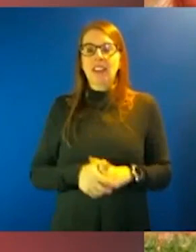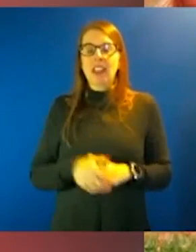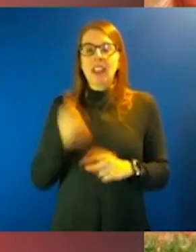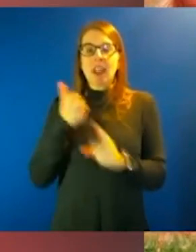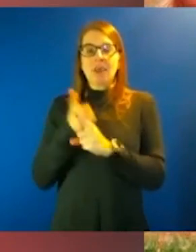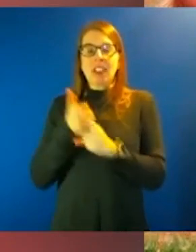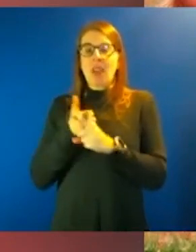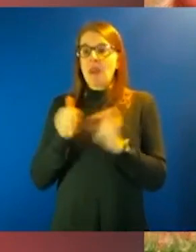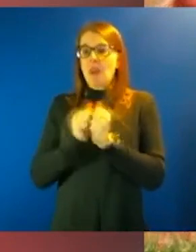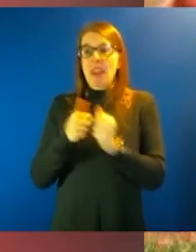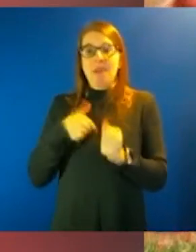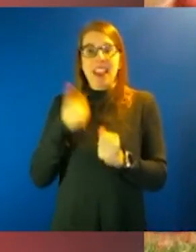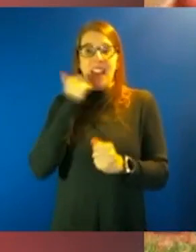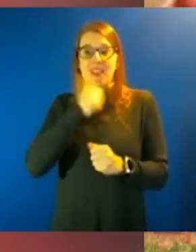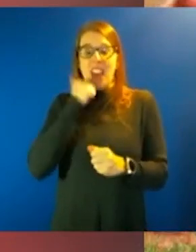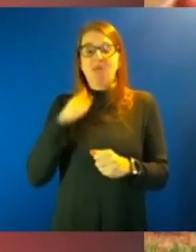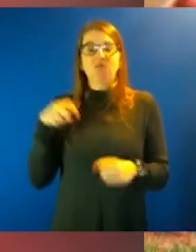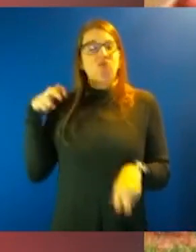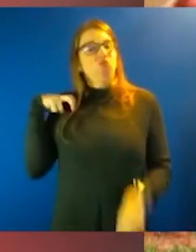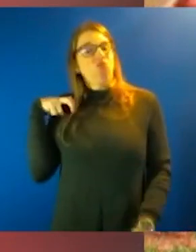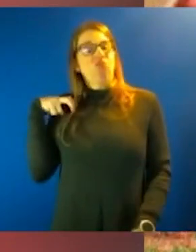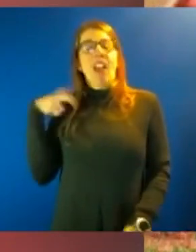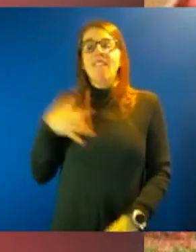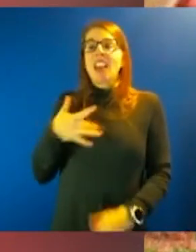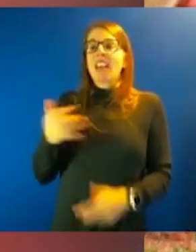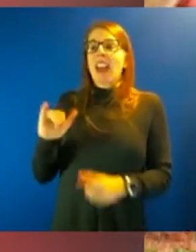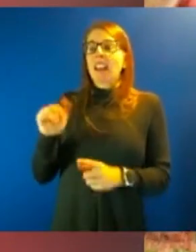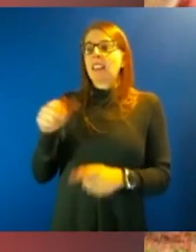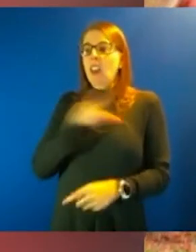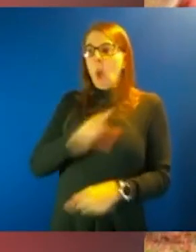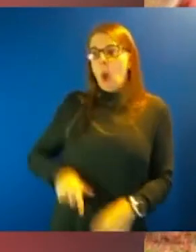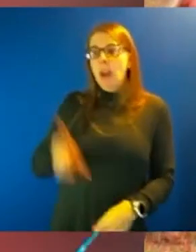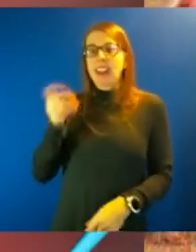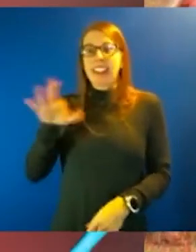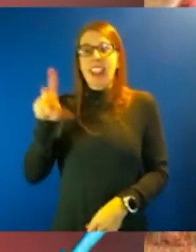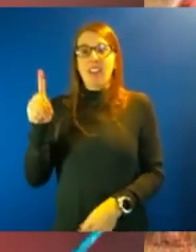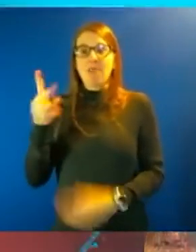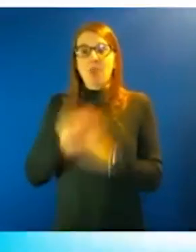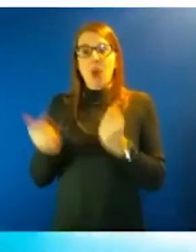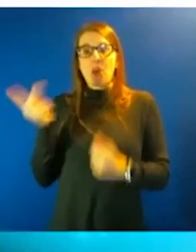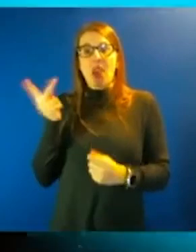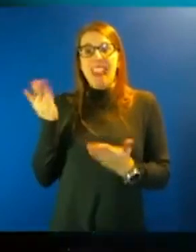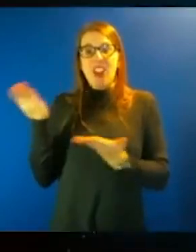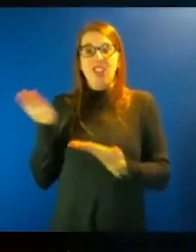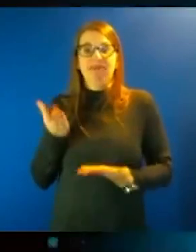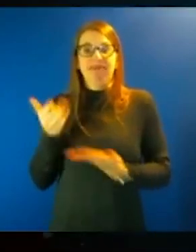know, I feel like I'm in good hands with the Lord and David right there.